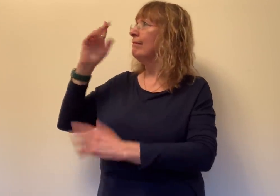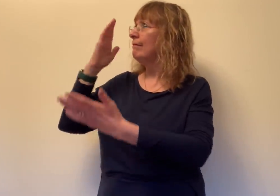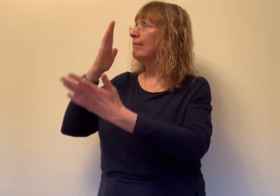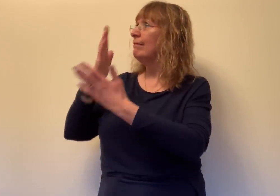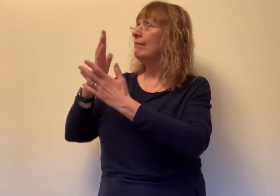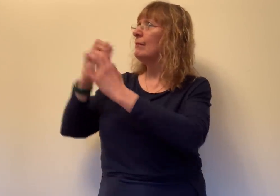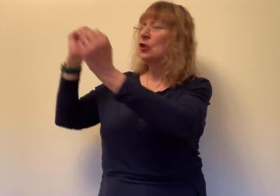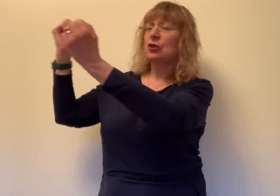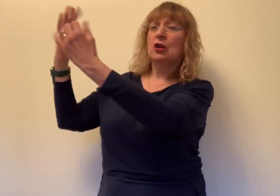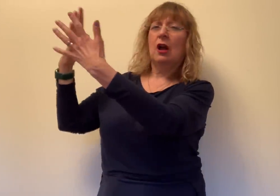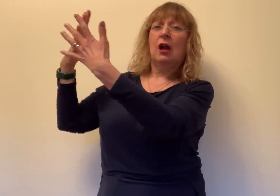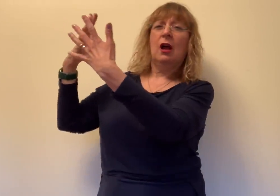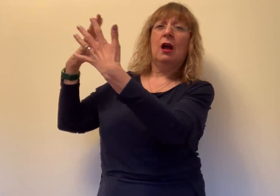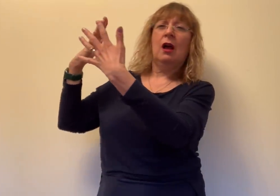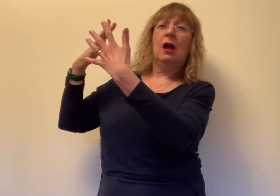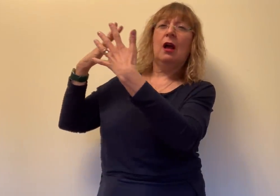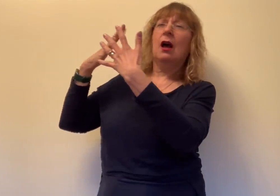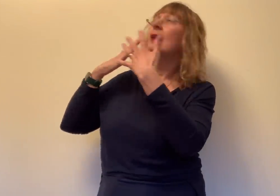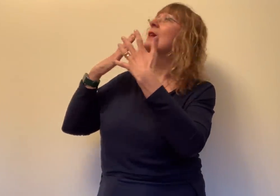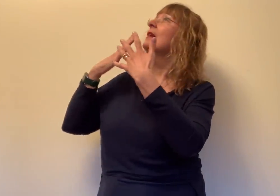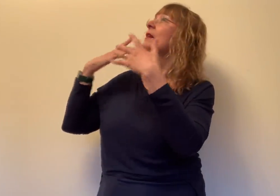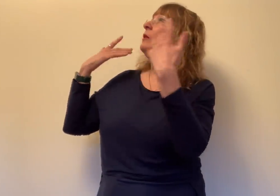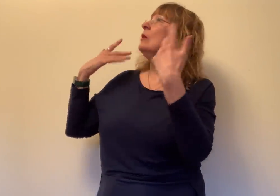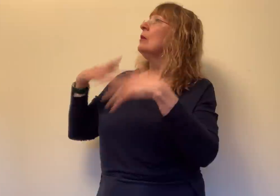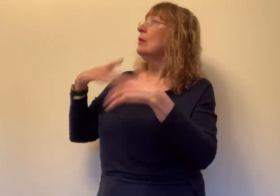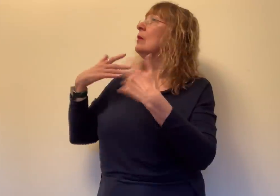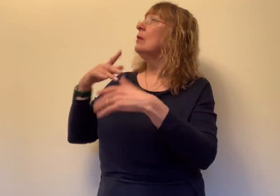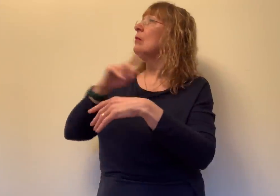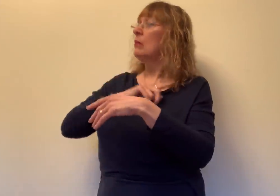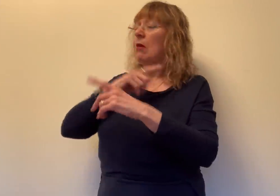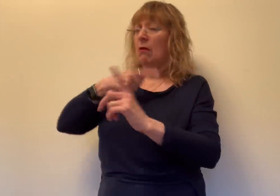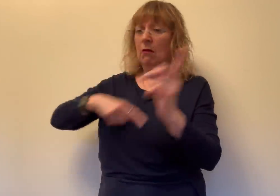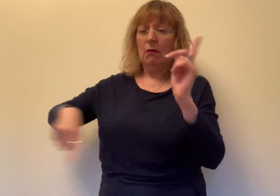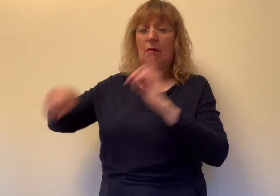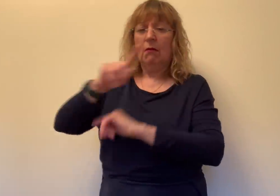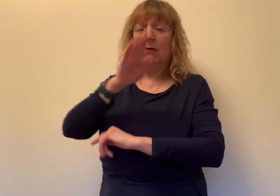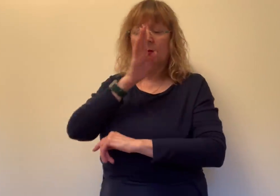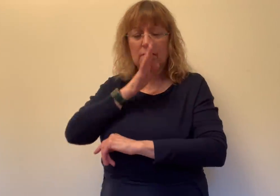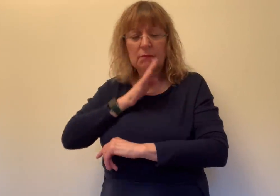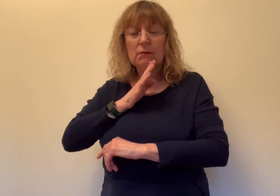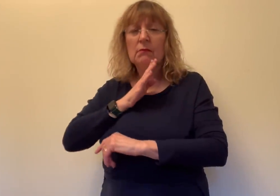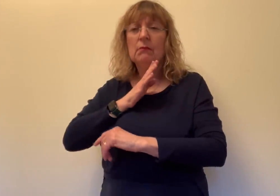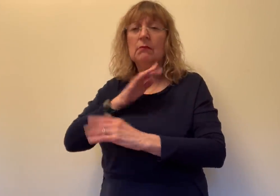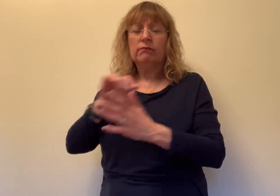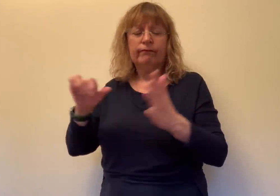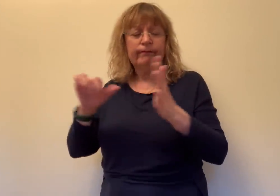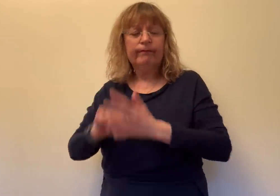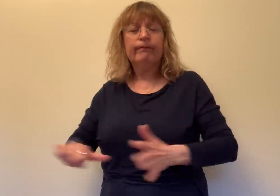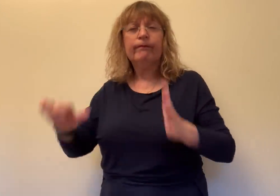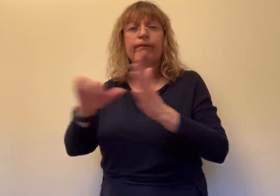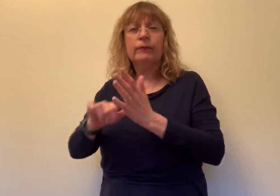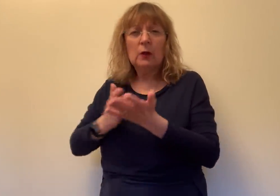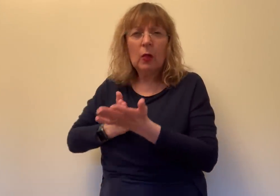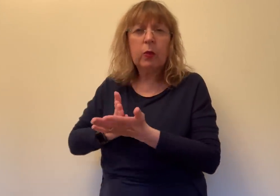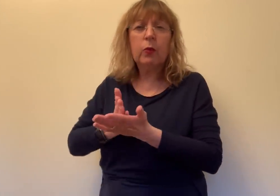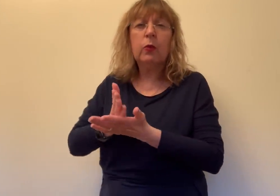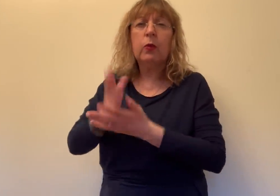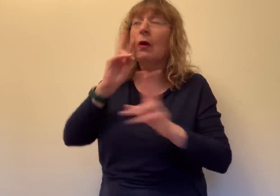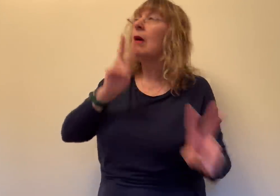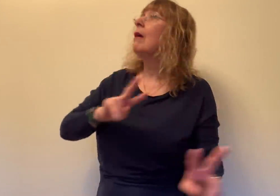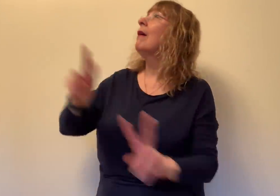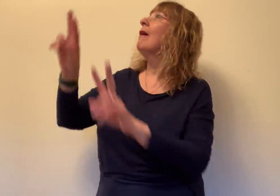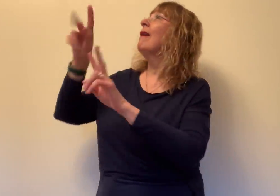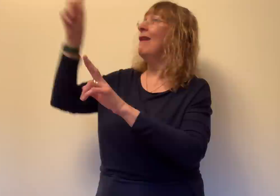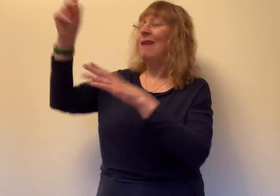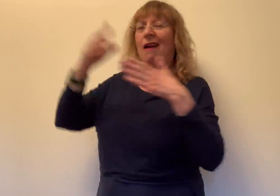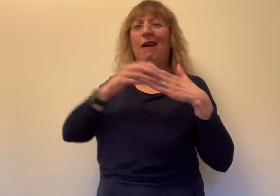We look to you, our God, trusting you to shine your light on us in our grief and